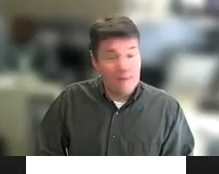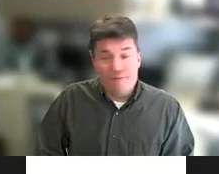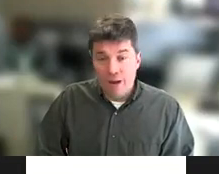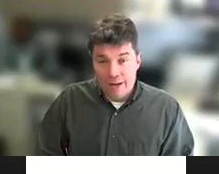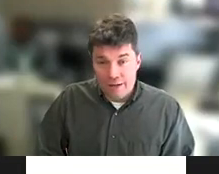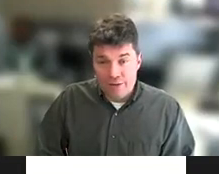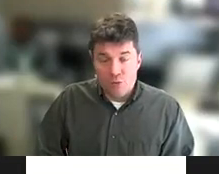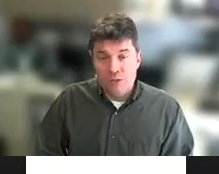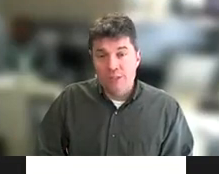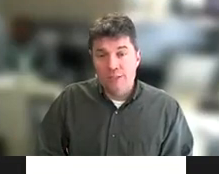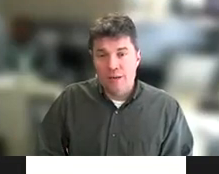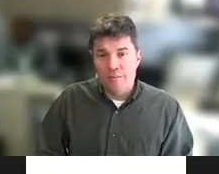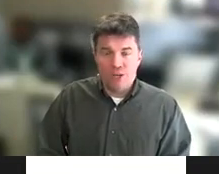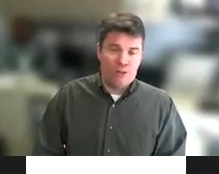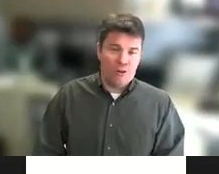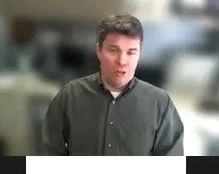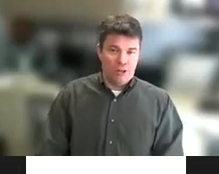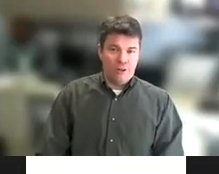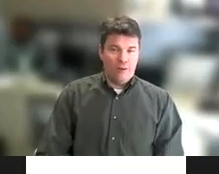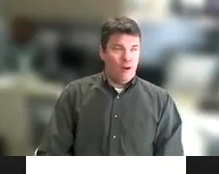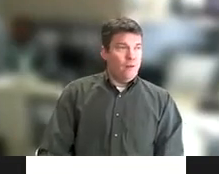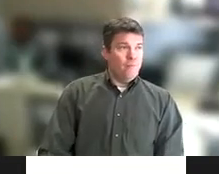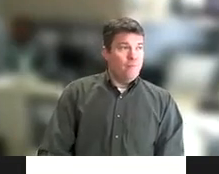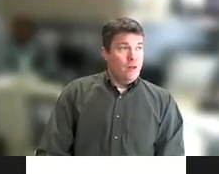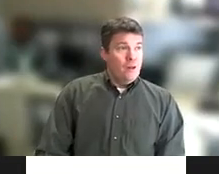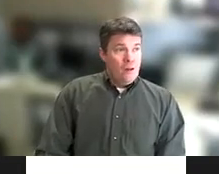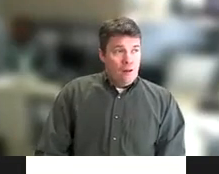And then deaf-blind individuals, as I mentioned earlier,